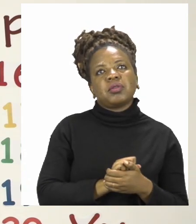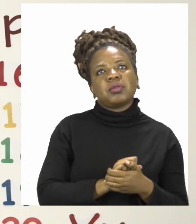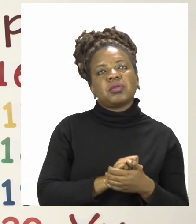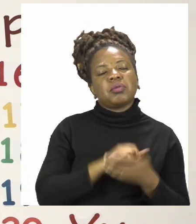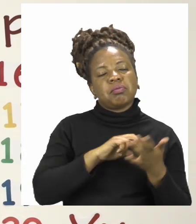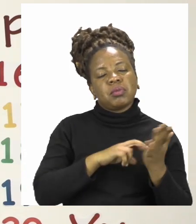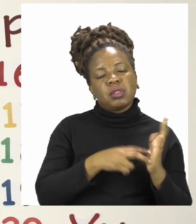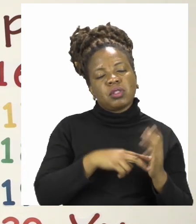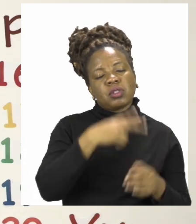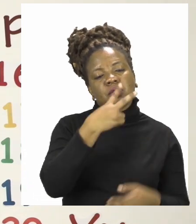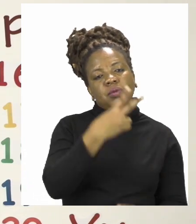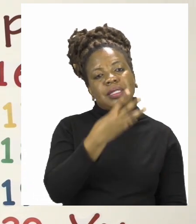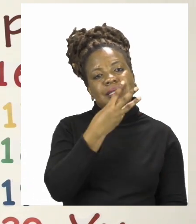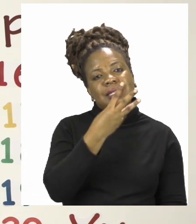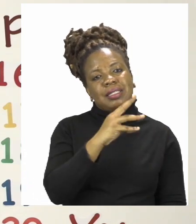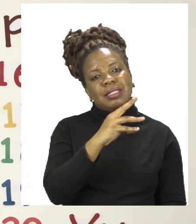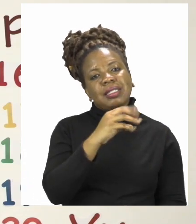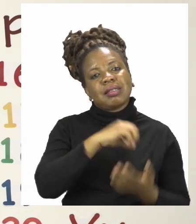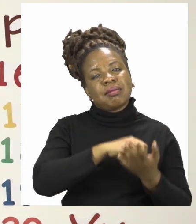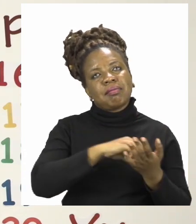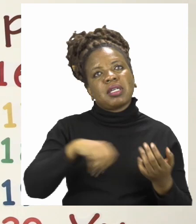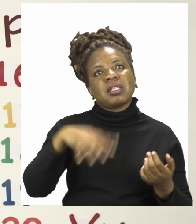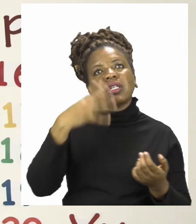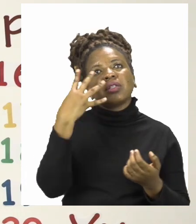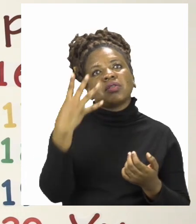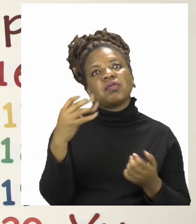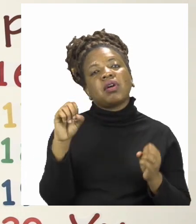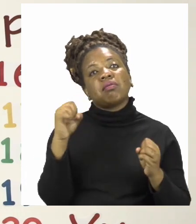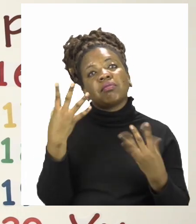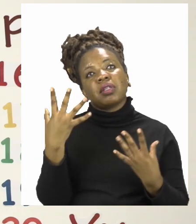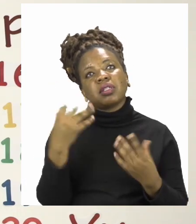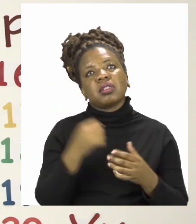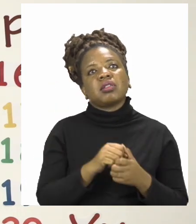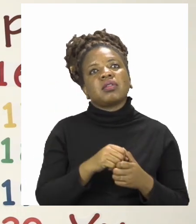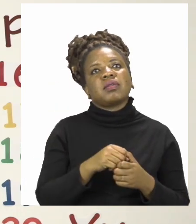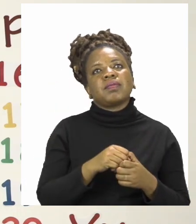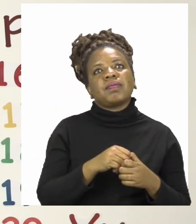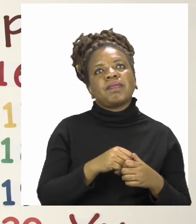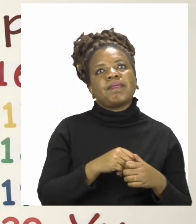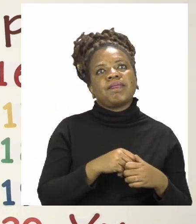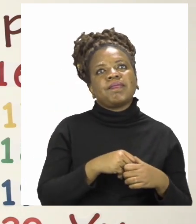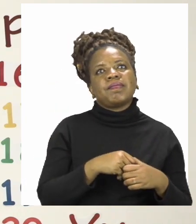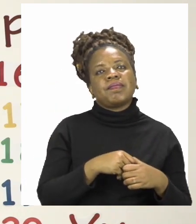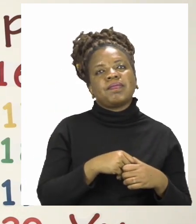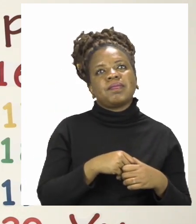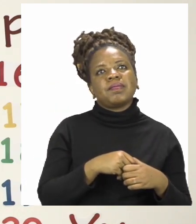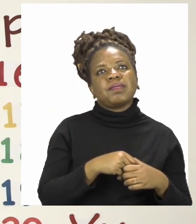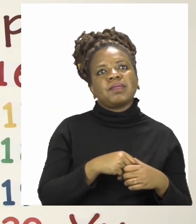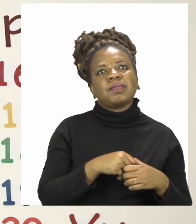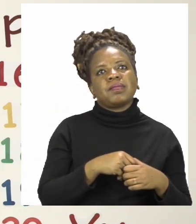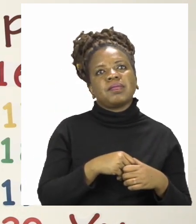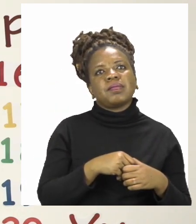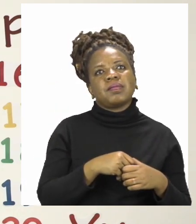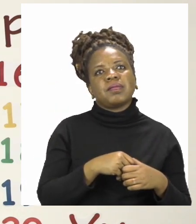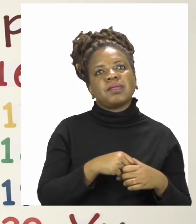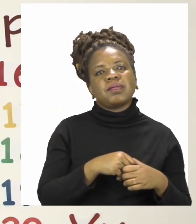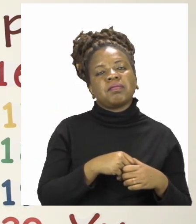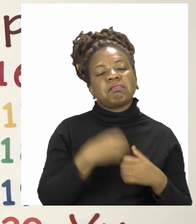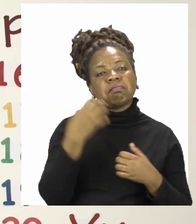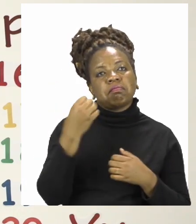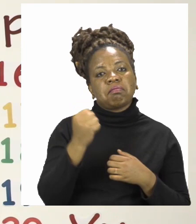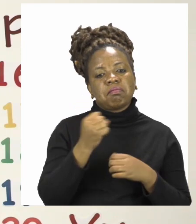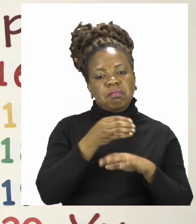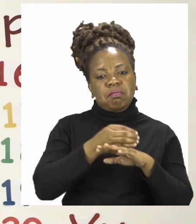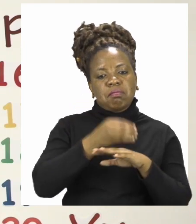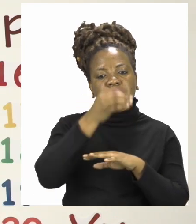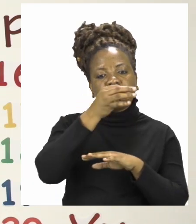4 times. But to be sure, make sure you have something to count. So I'm going to use my counters. I'm